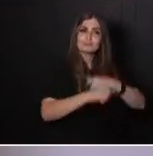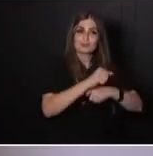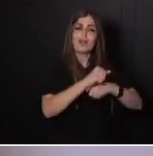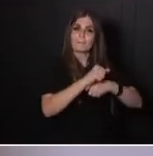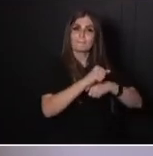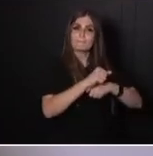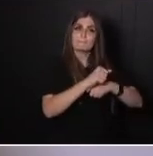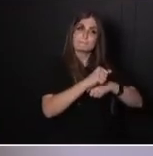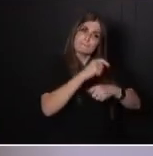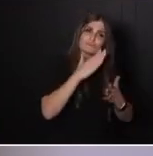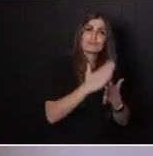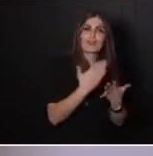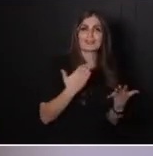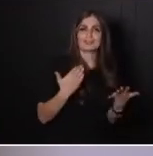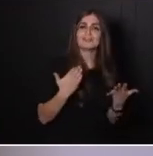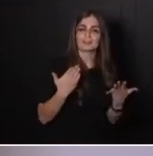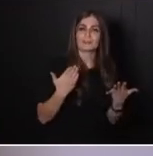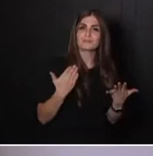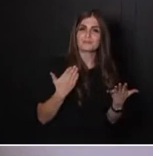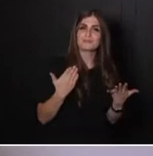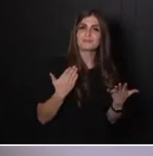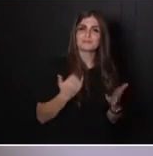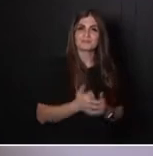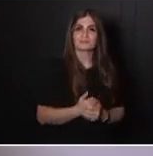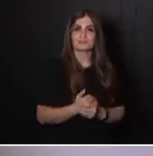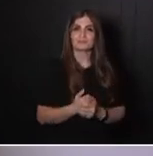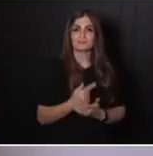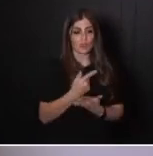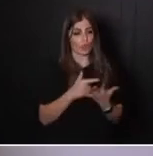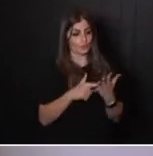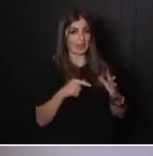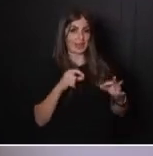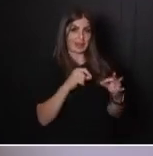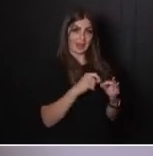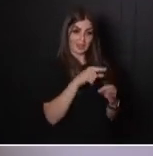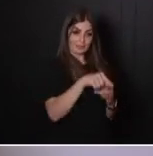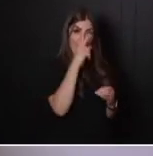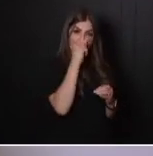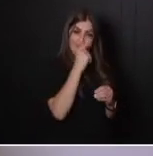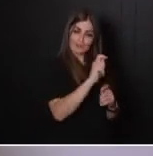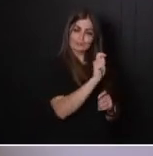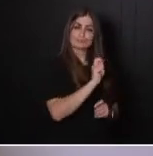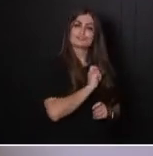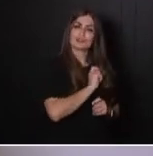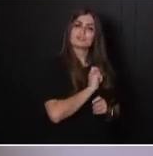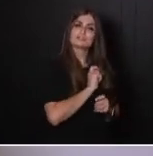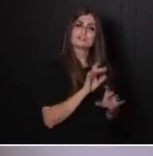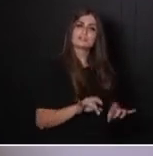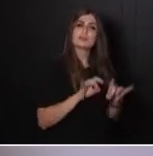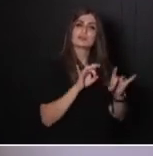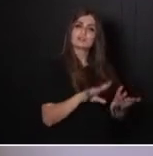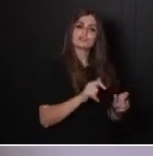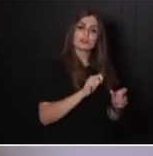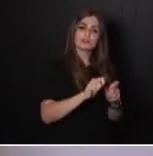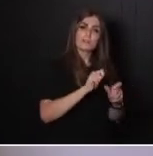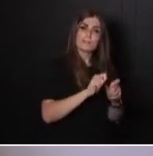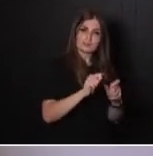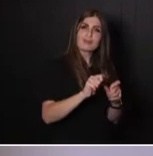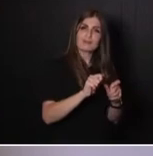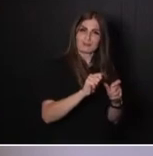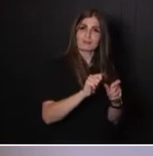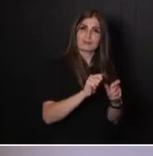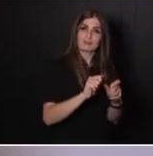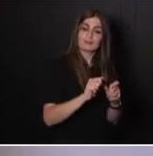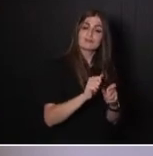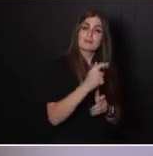platform into reality. Only a Labor government can be trusted to make Australia into a better place,